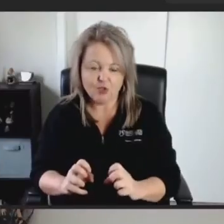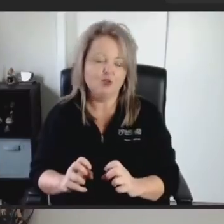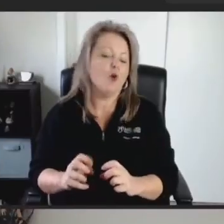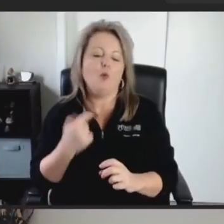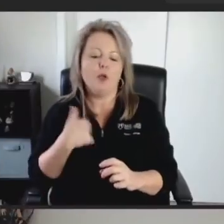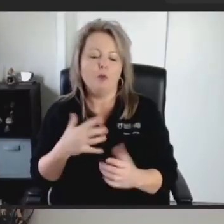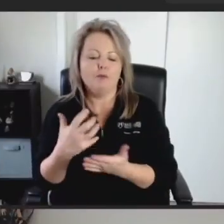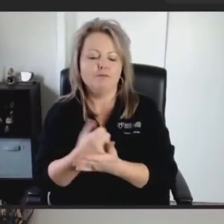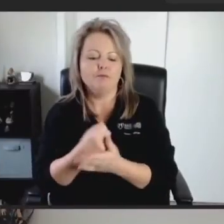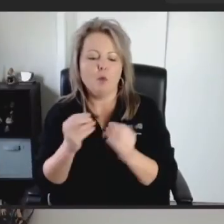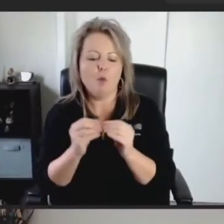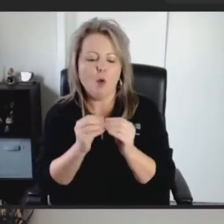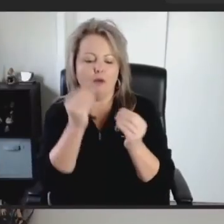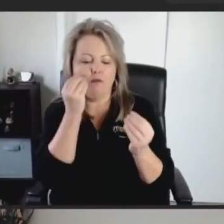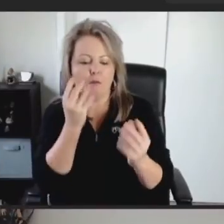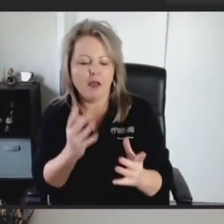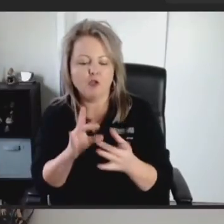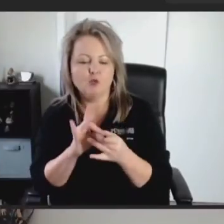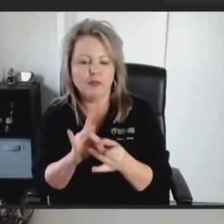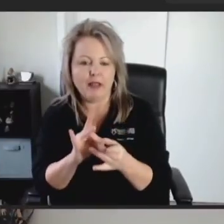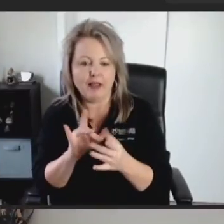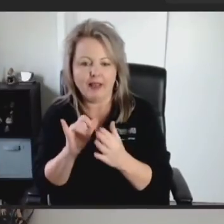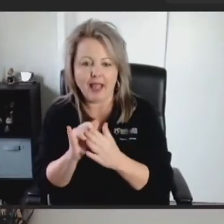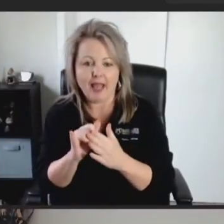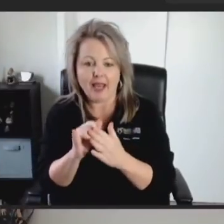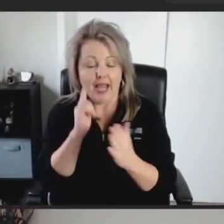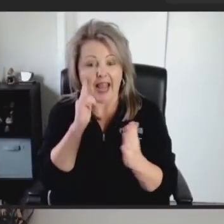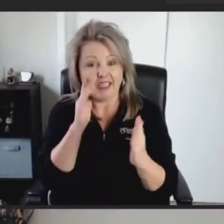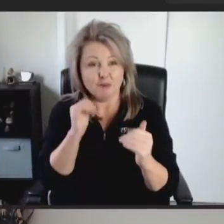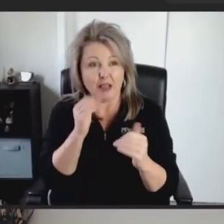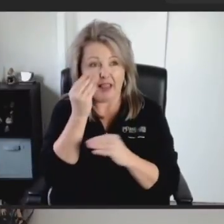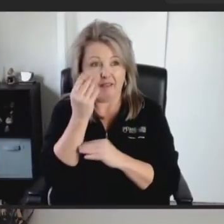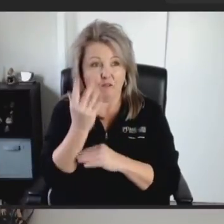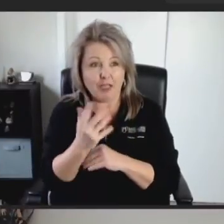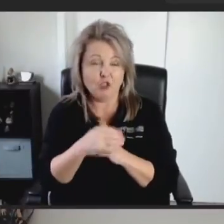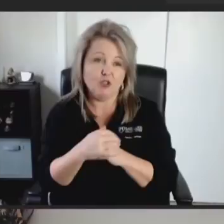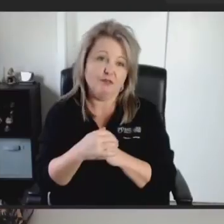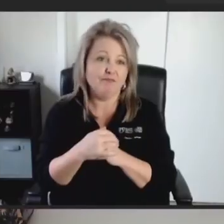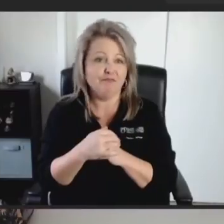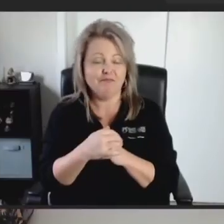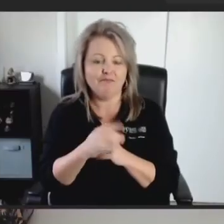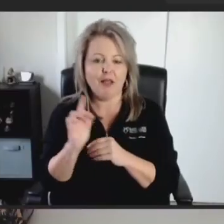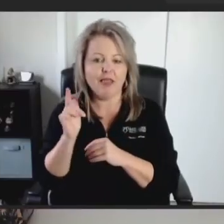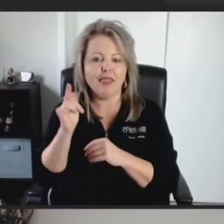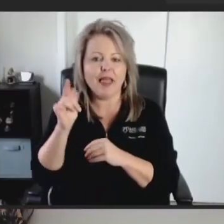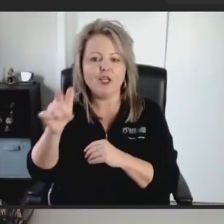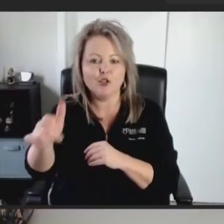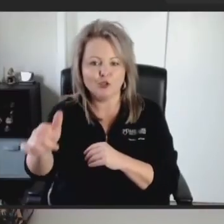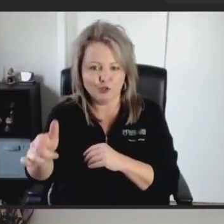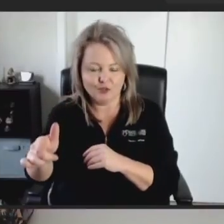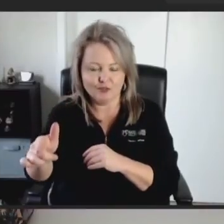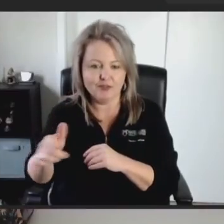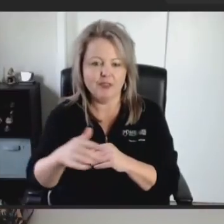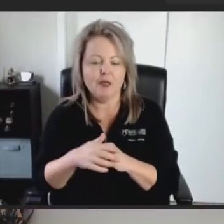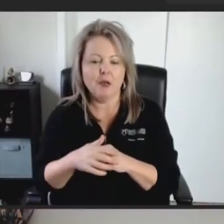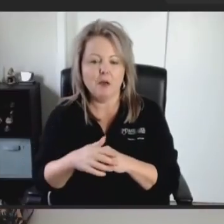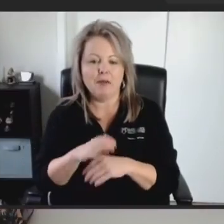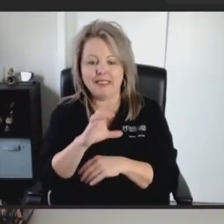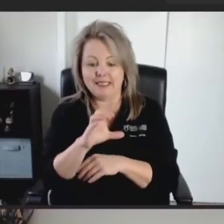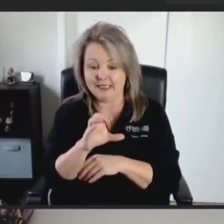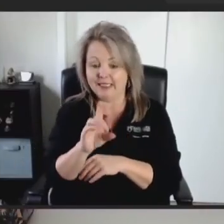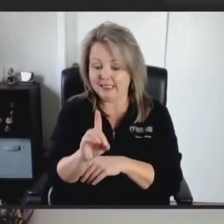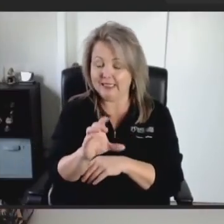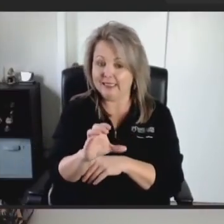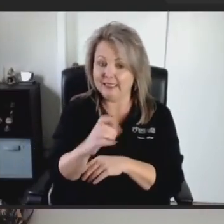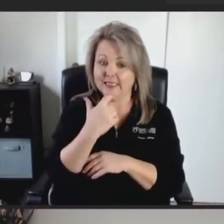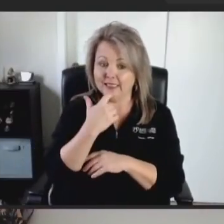information. So I expect that information to come in later in the year. In the meantime, the CDC has said that